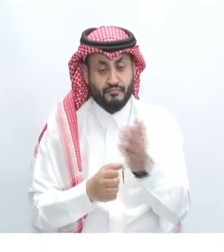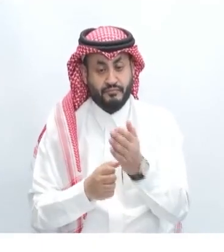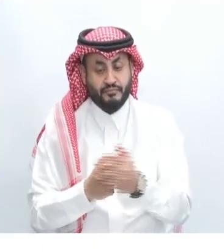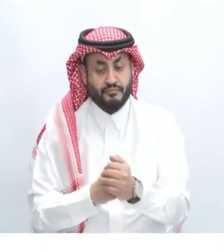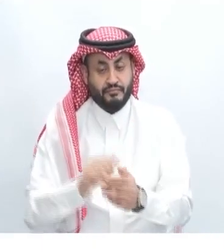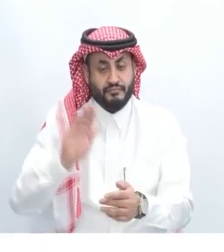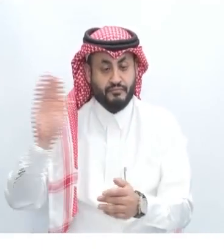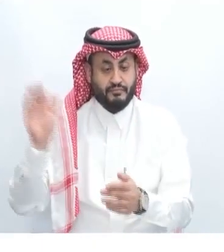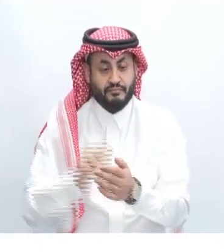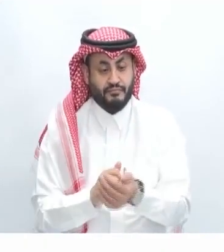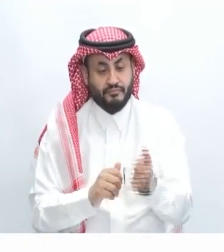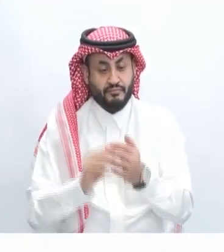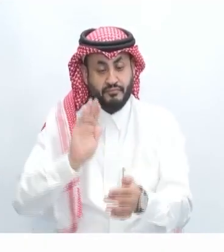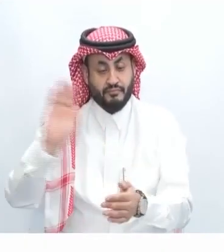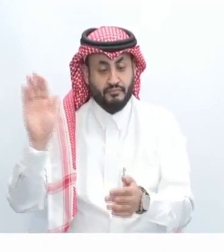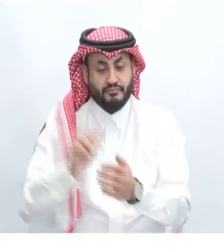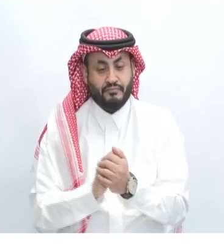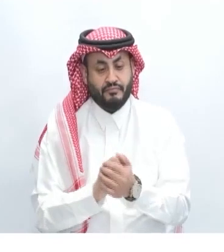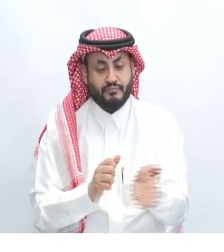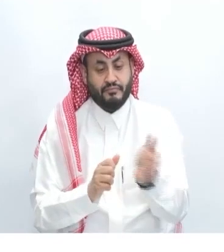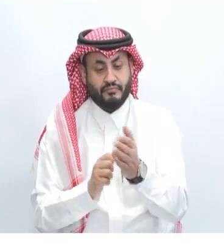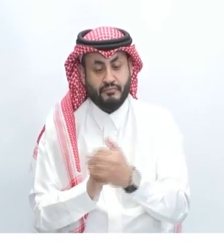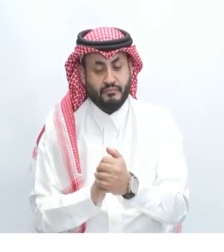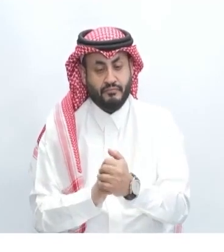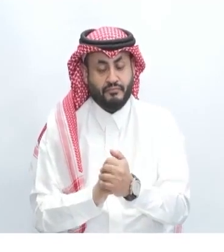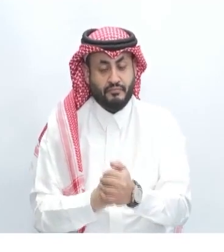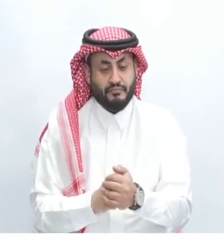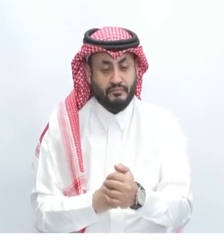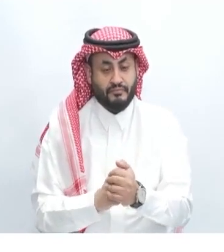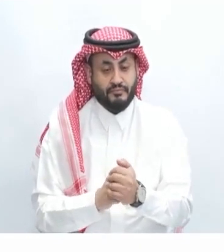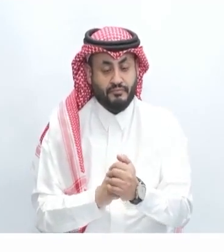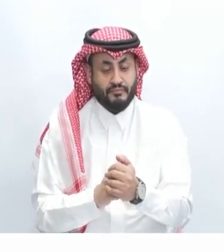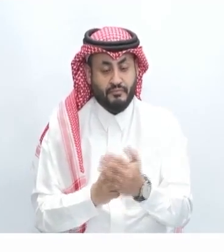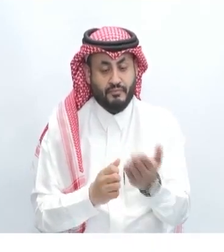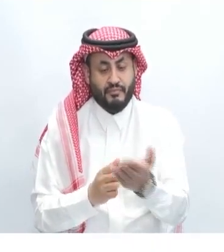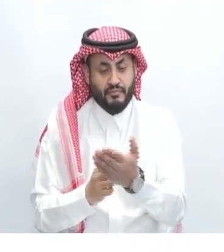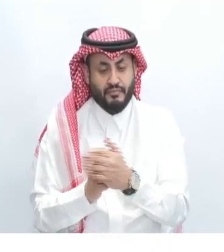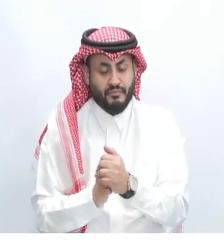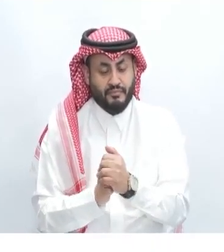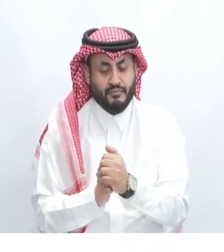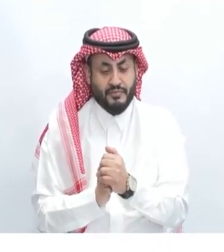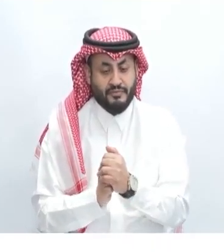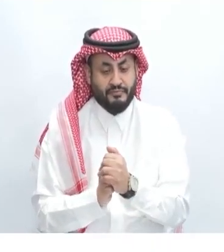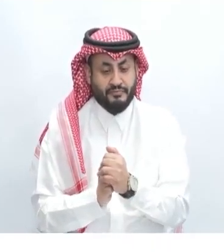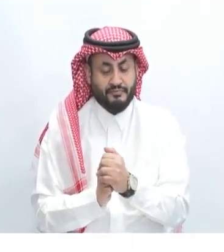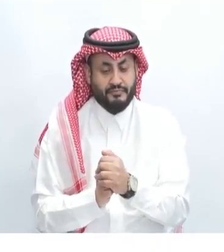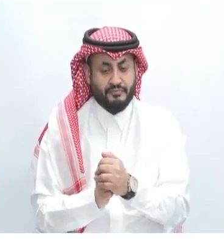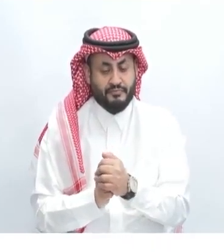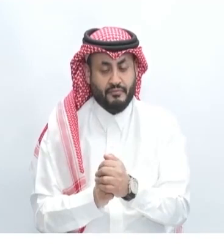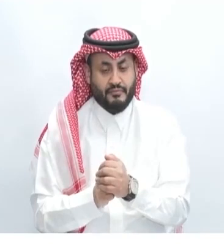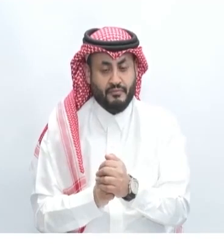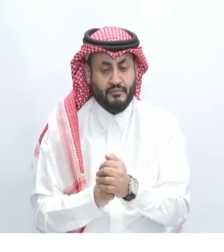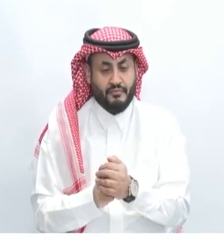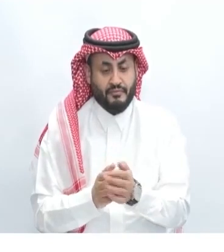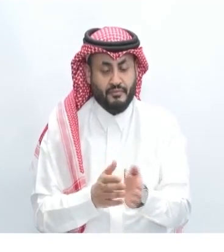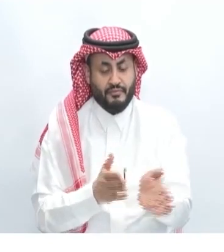snakes, elephants with the second sound, dresses, faces goes with the third sound.